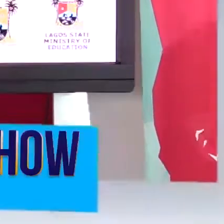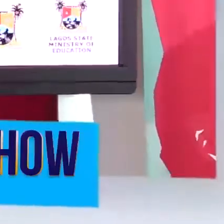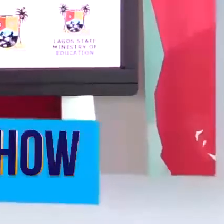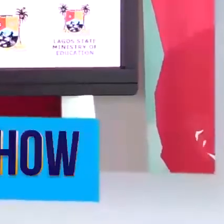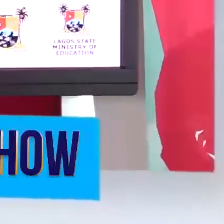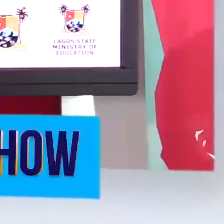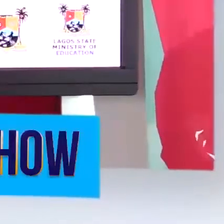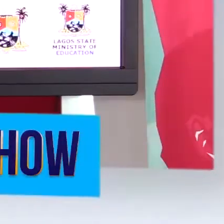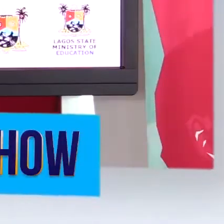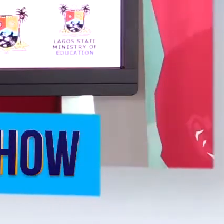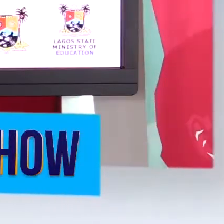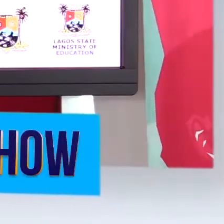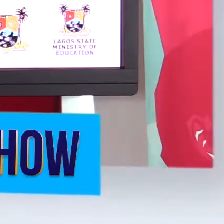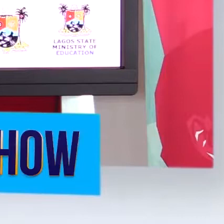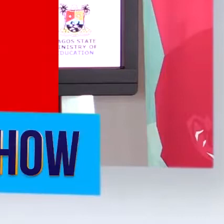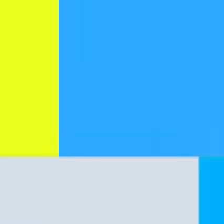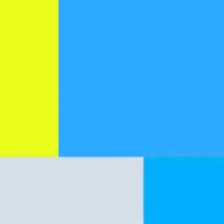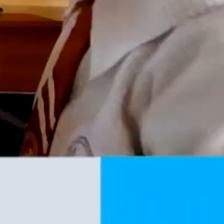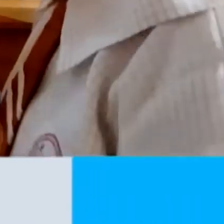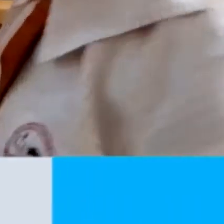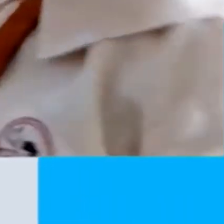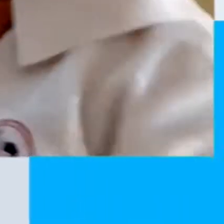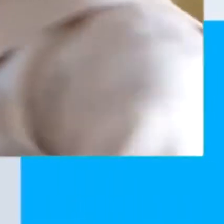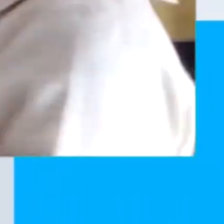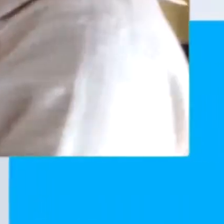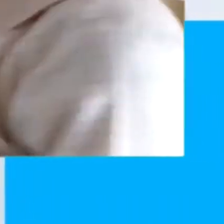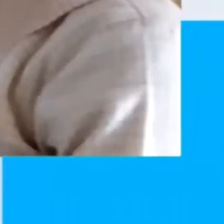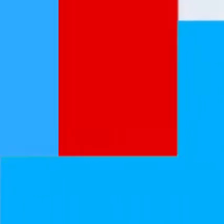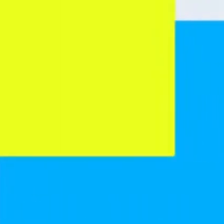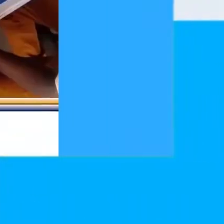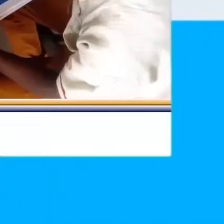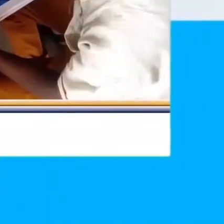everyone, you're welcome to the Total Education Show.